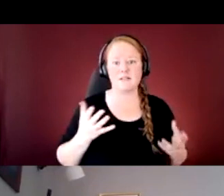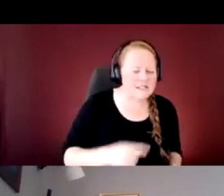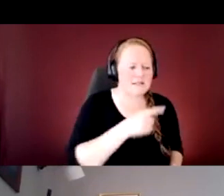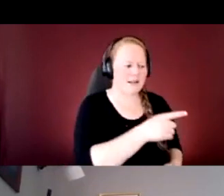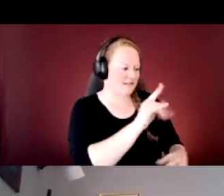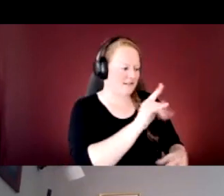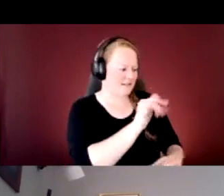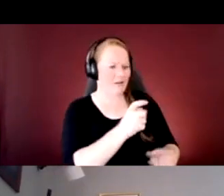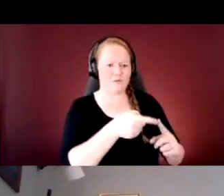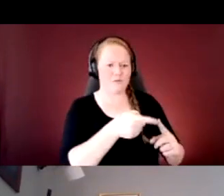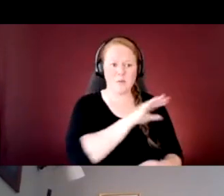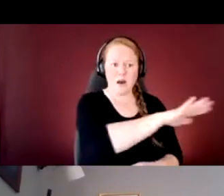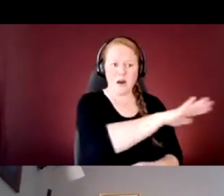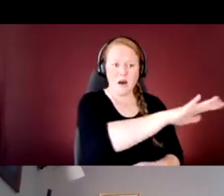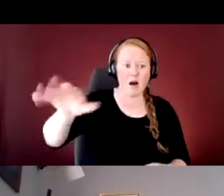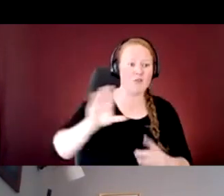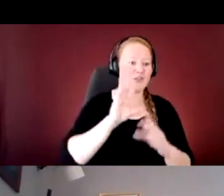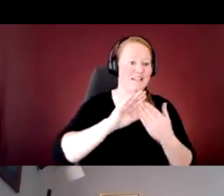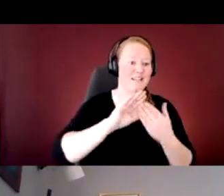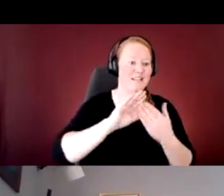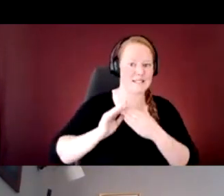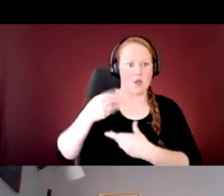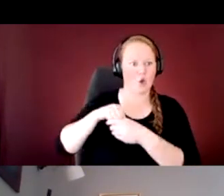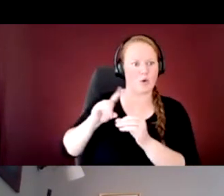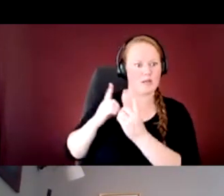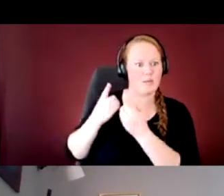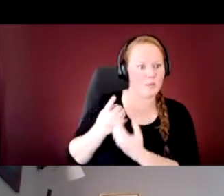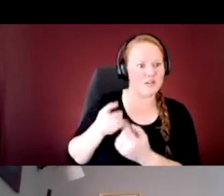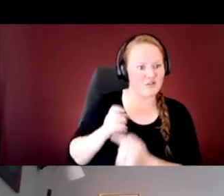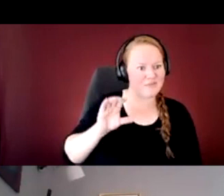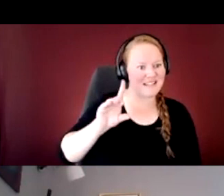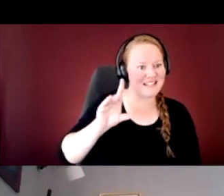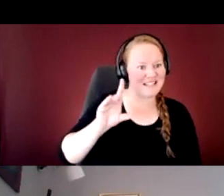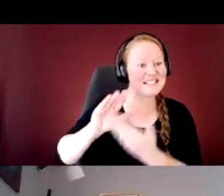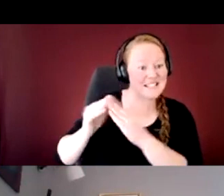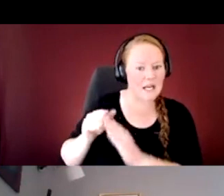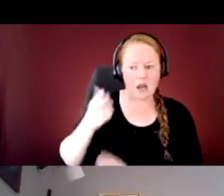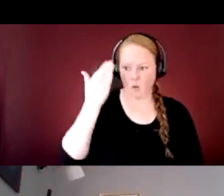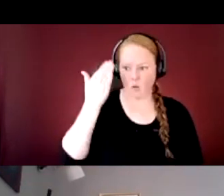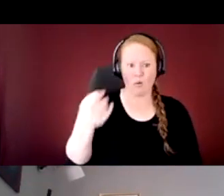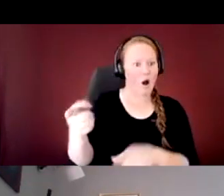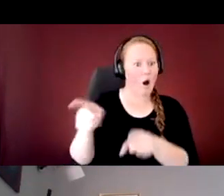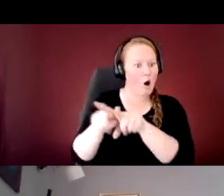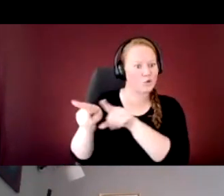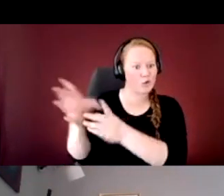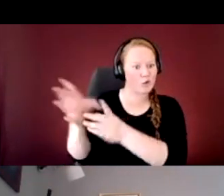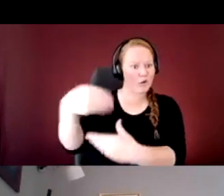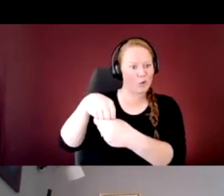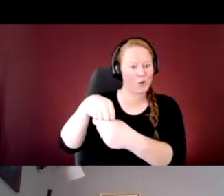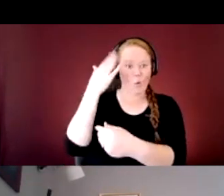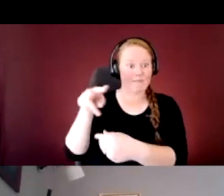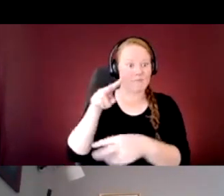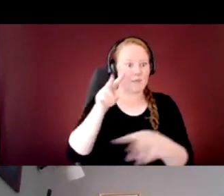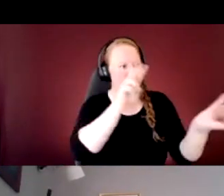city, including city departments, because they also are being added because they observe the needs and